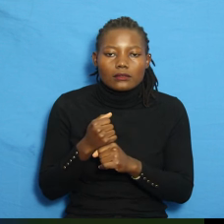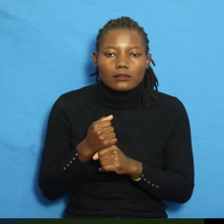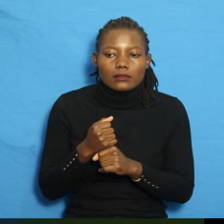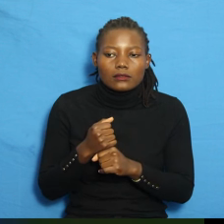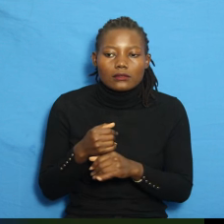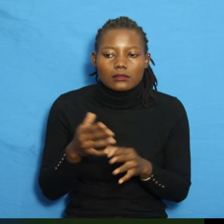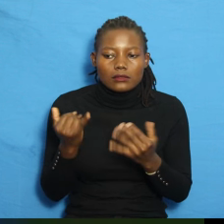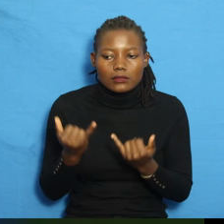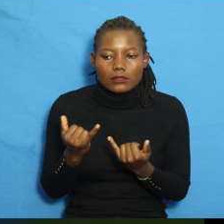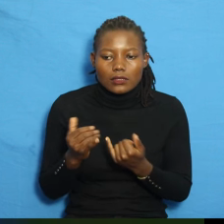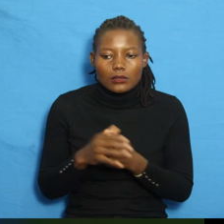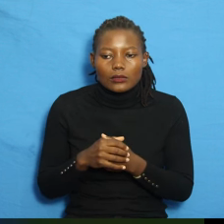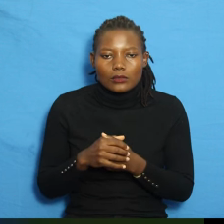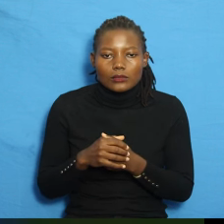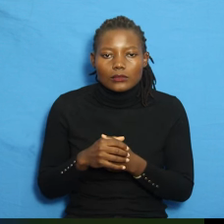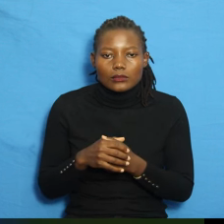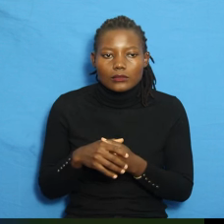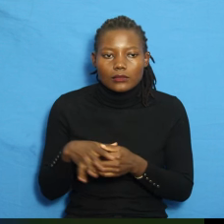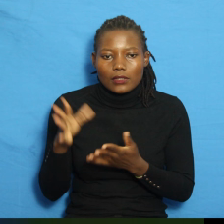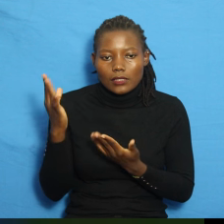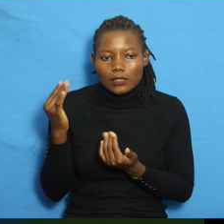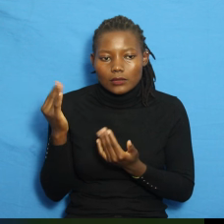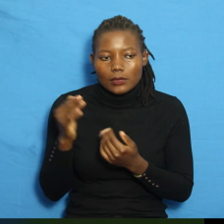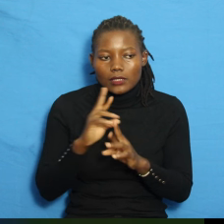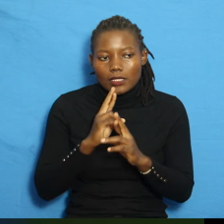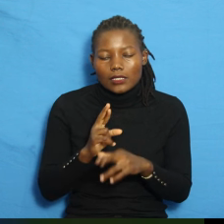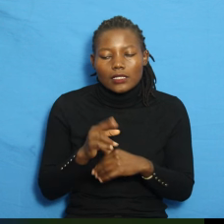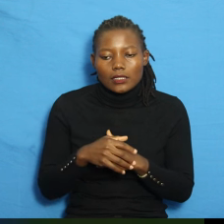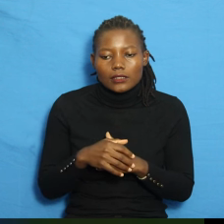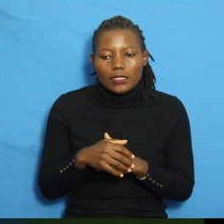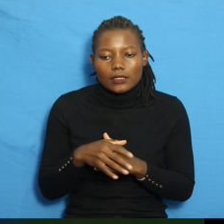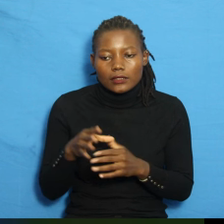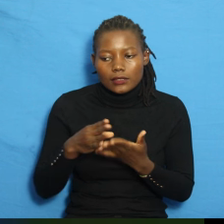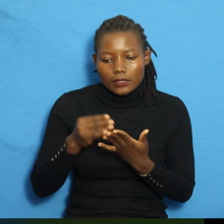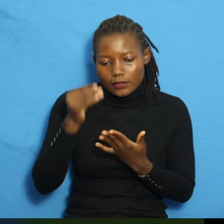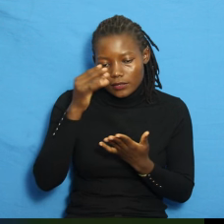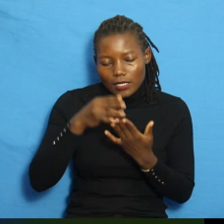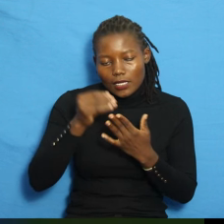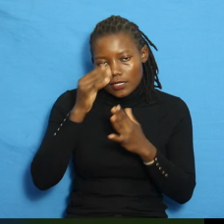So the expected outcomes would be that the learner,